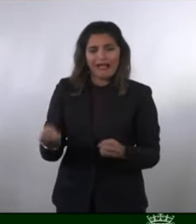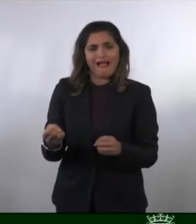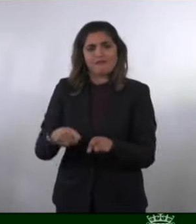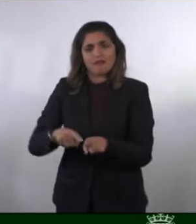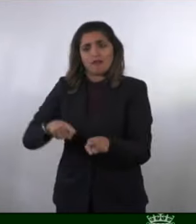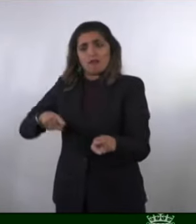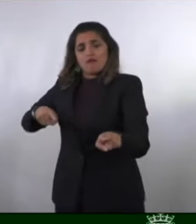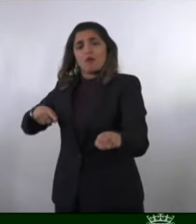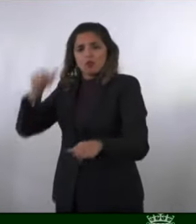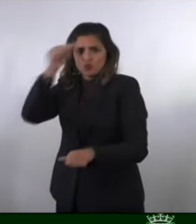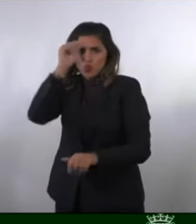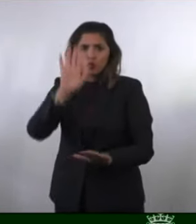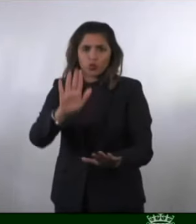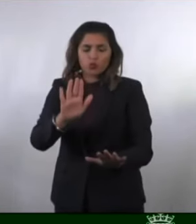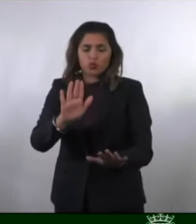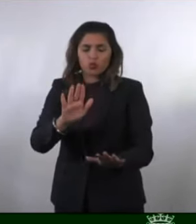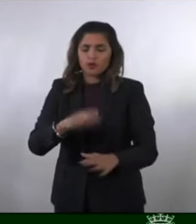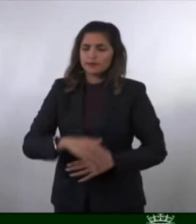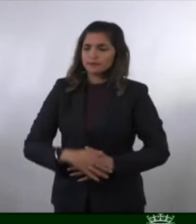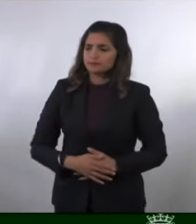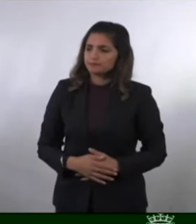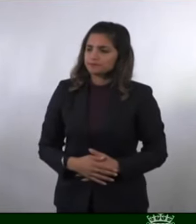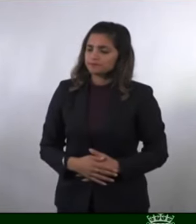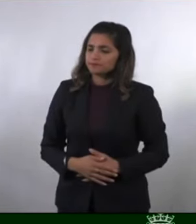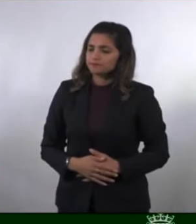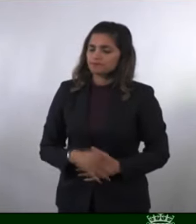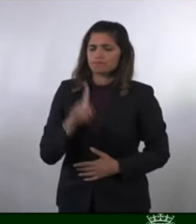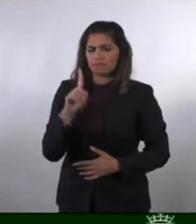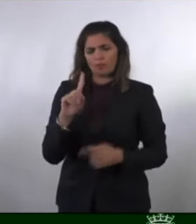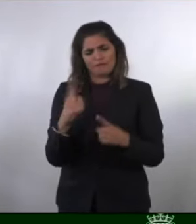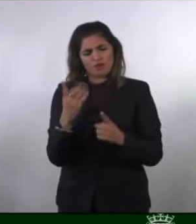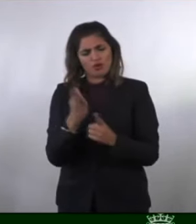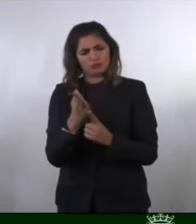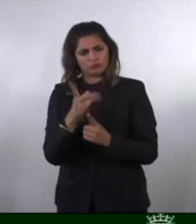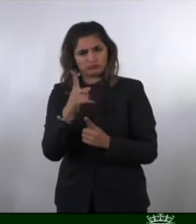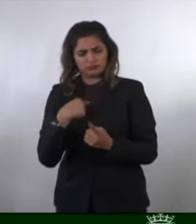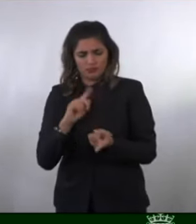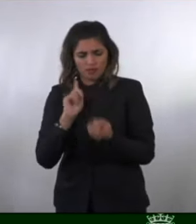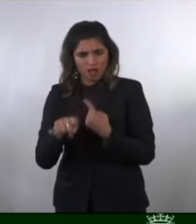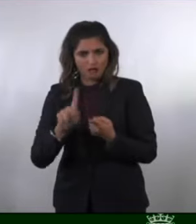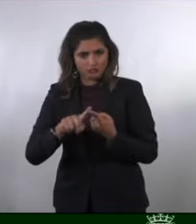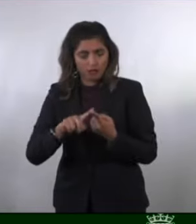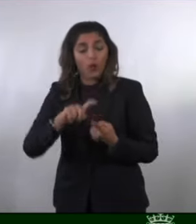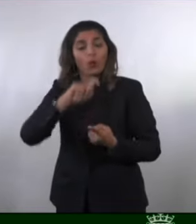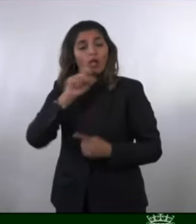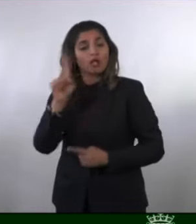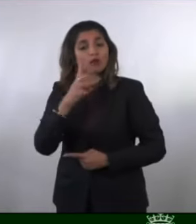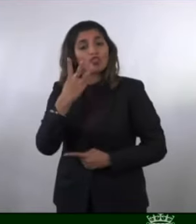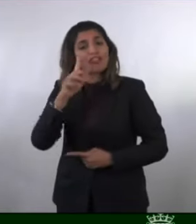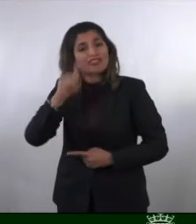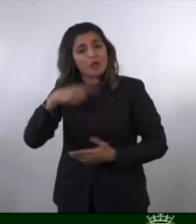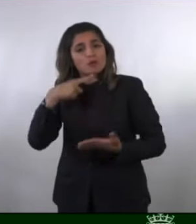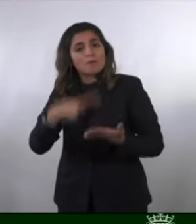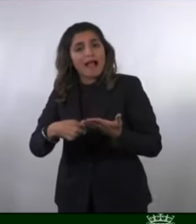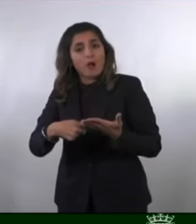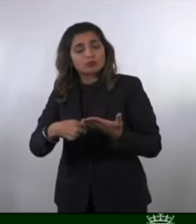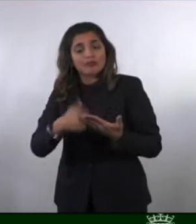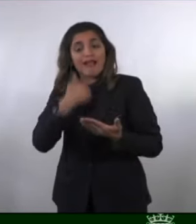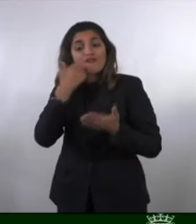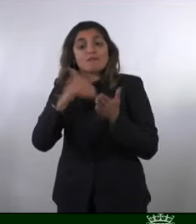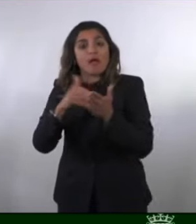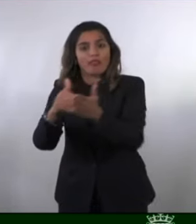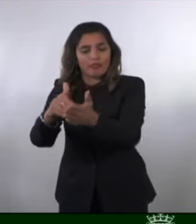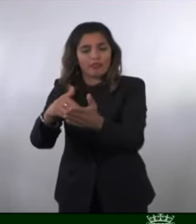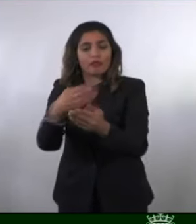the first part of his question as well, there will be grants of up to £3,000 per month for businesses forced to